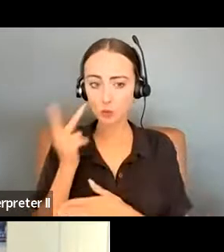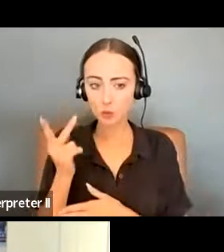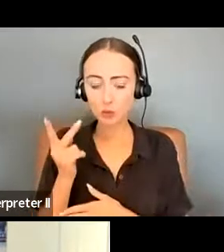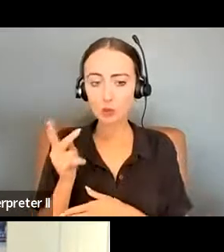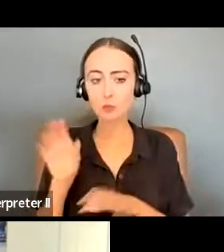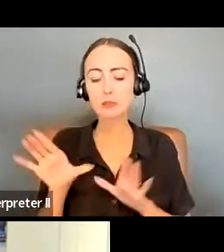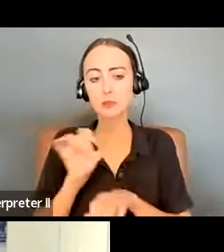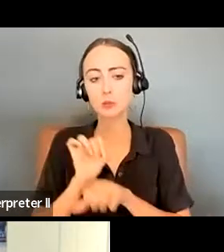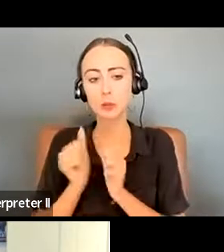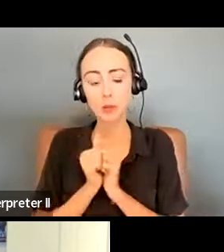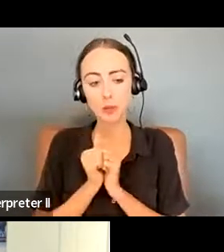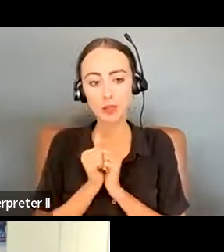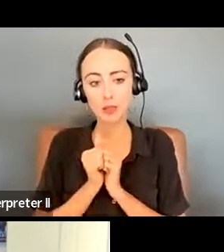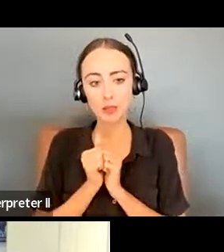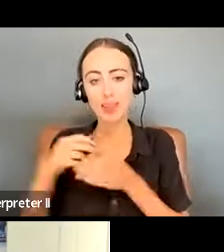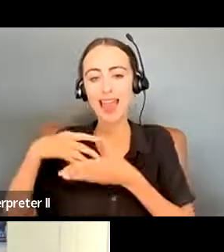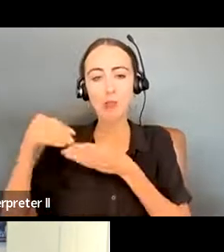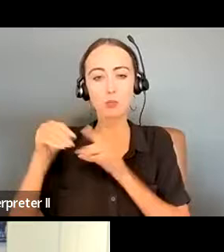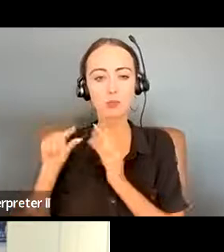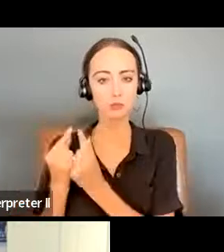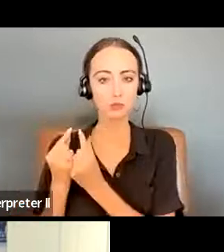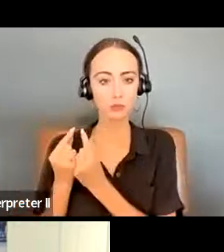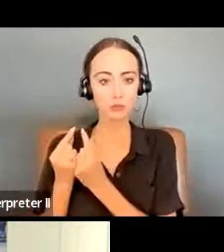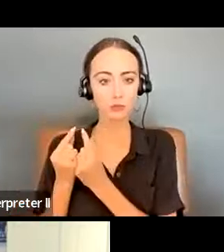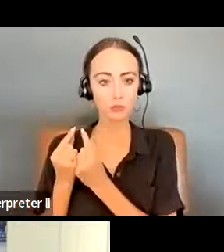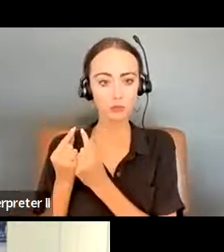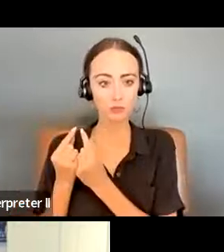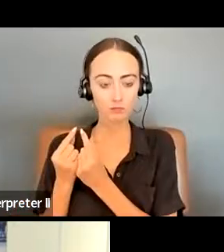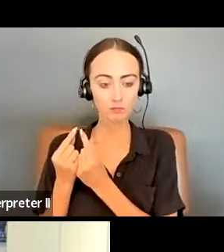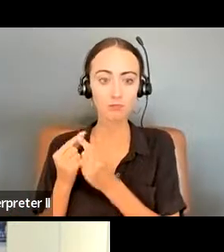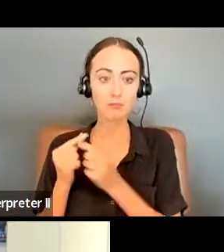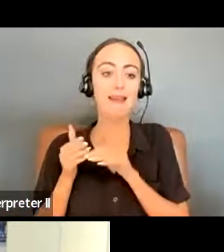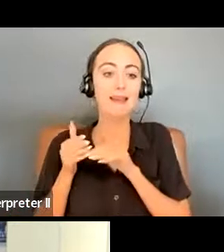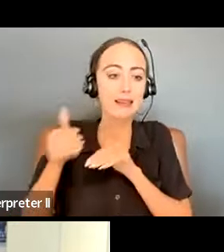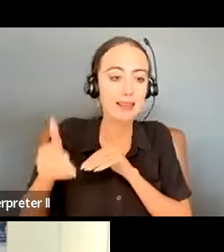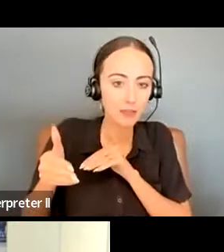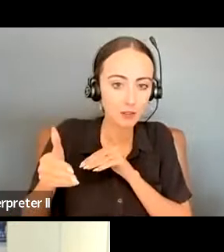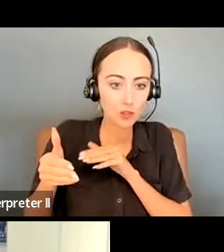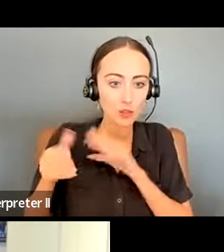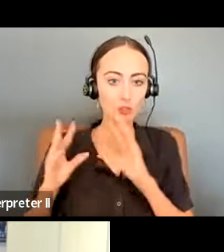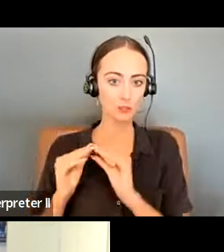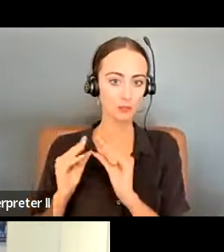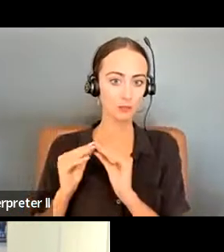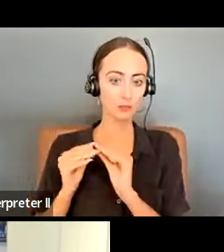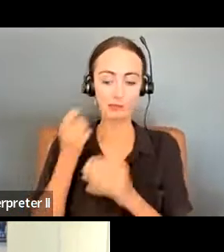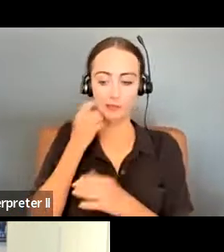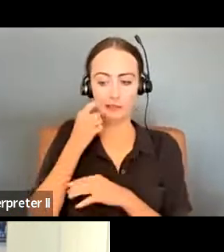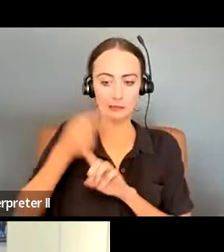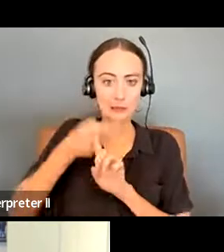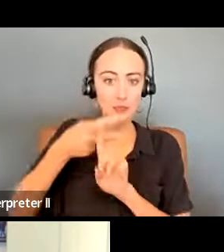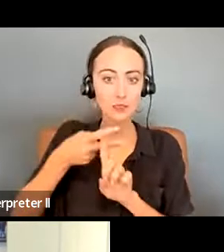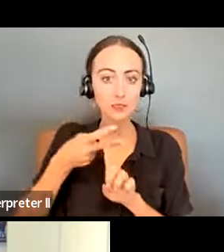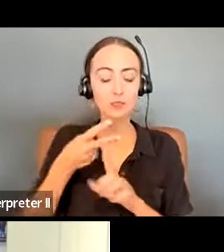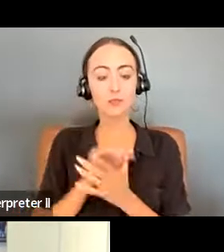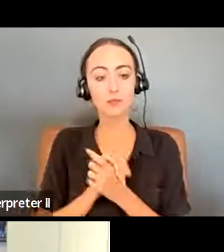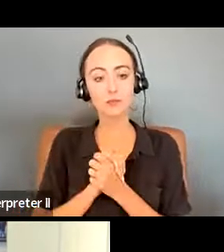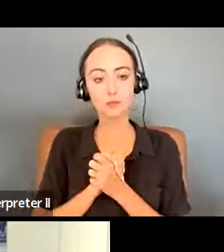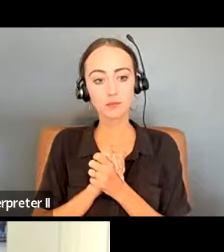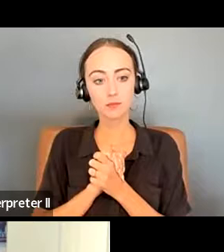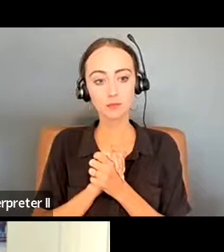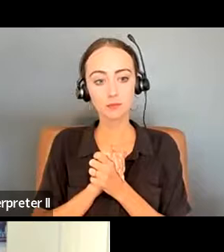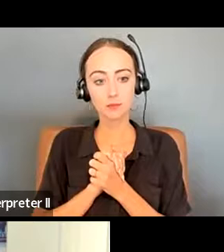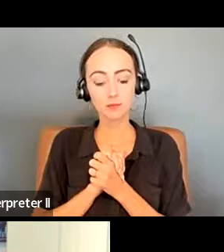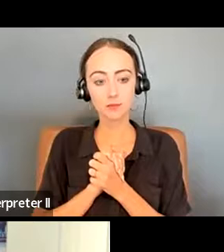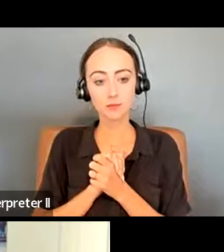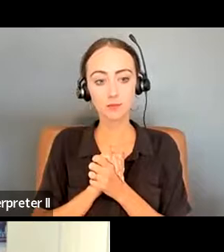with outside groups subsequent to the hearing. In fact, over the last few months, where